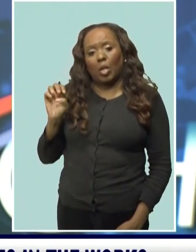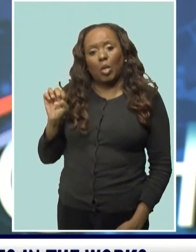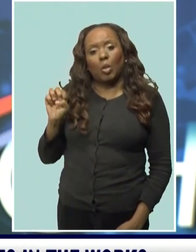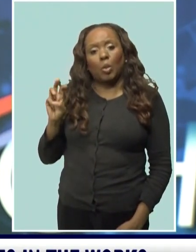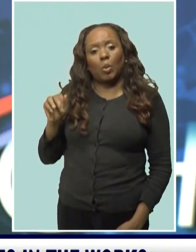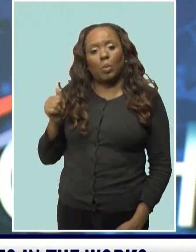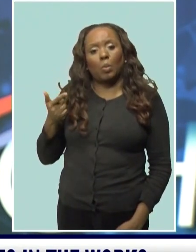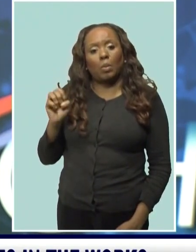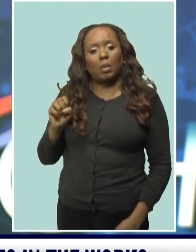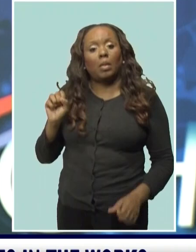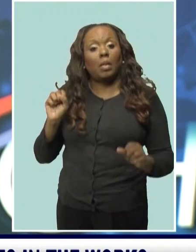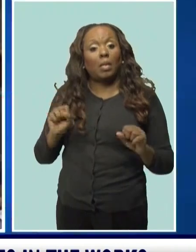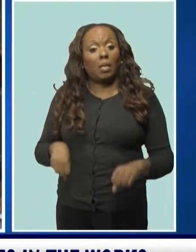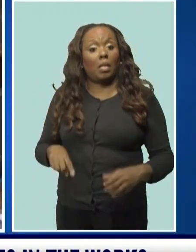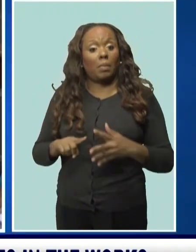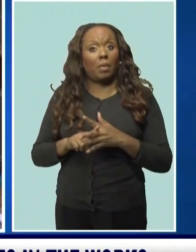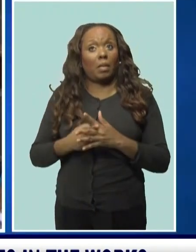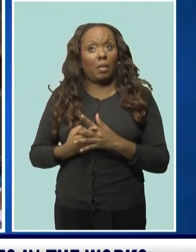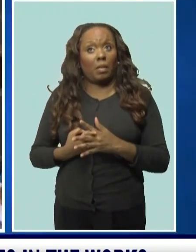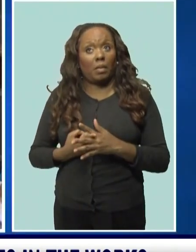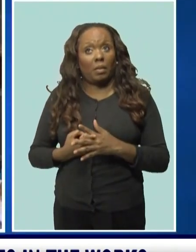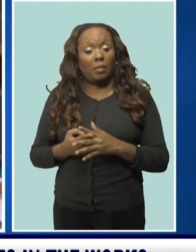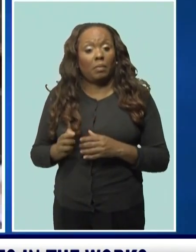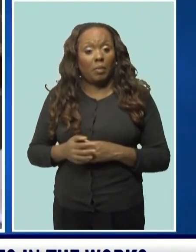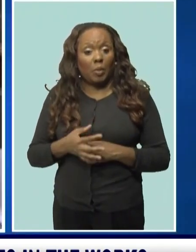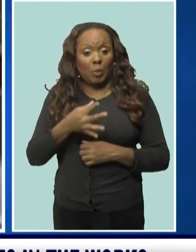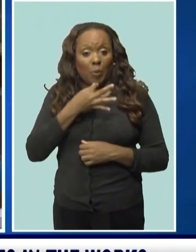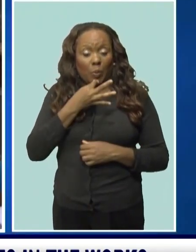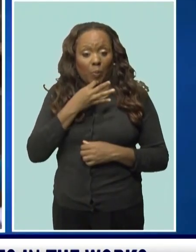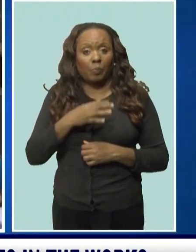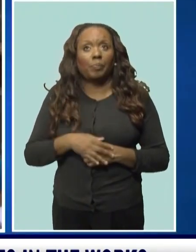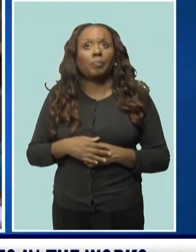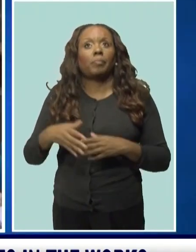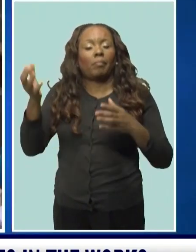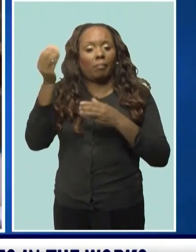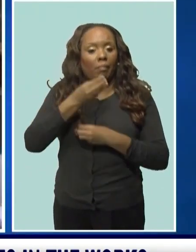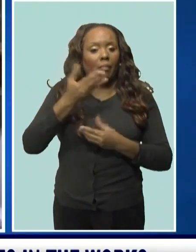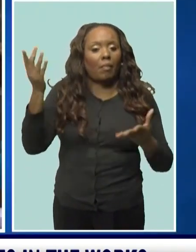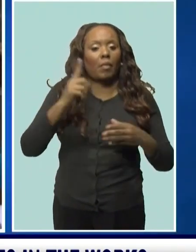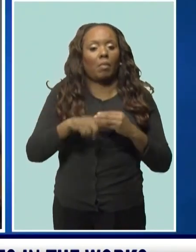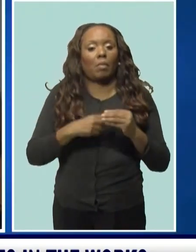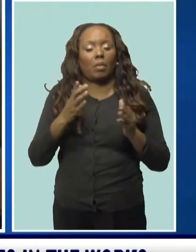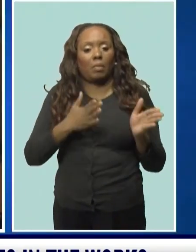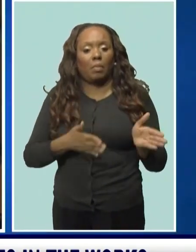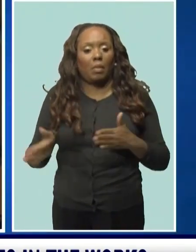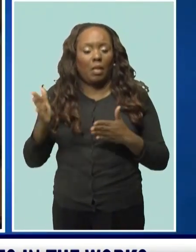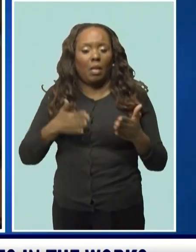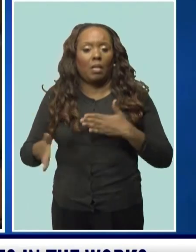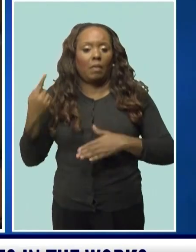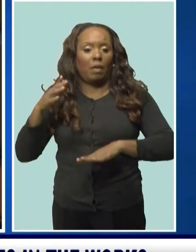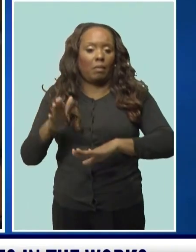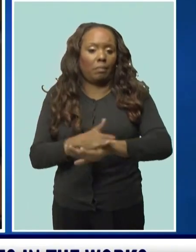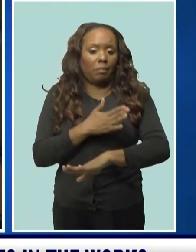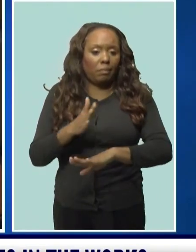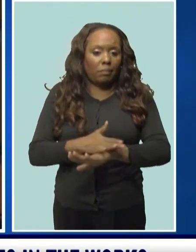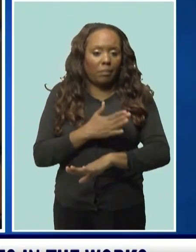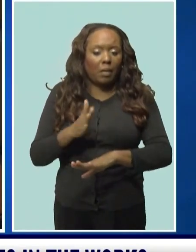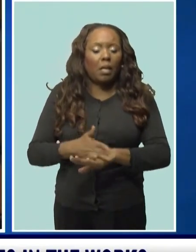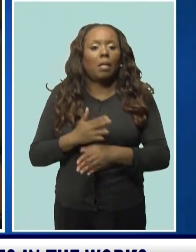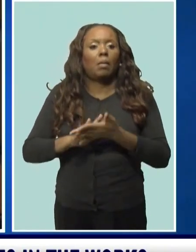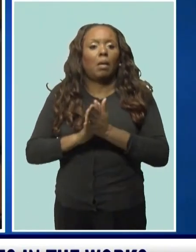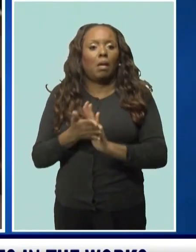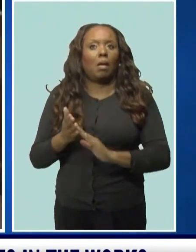was speaking during a town hall meeting to update residents on the plans to upgrade the facility from a primary treatment plant to